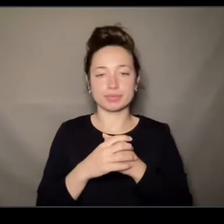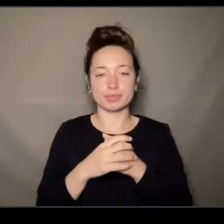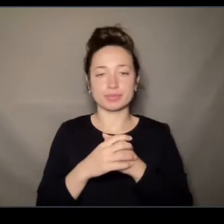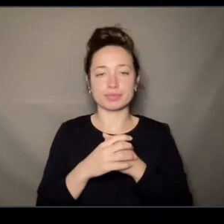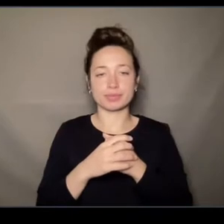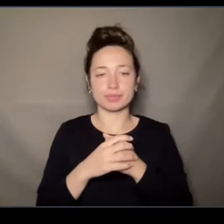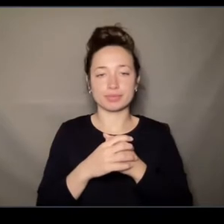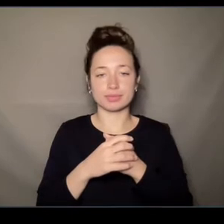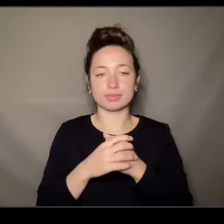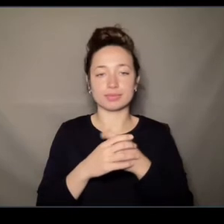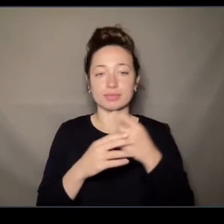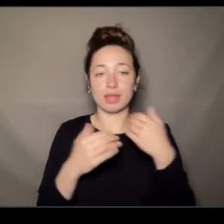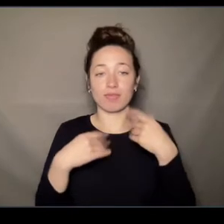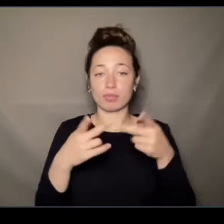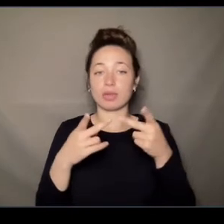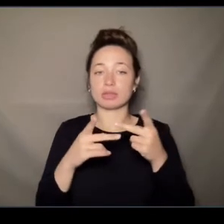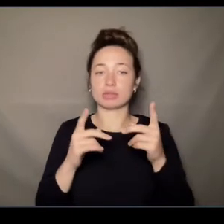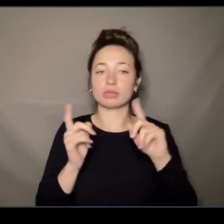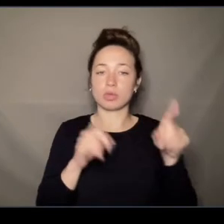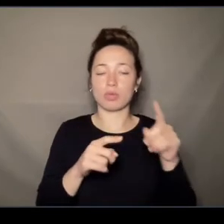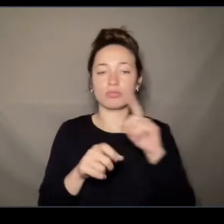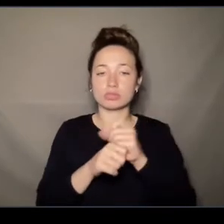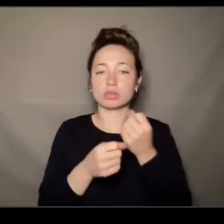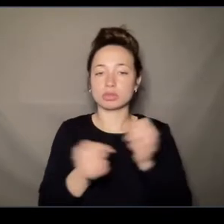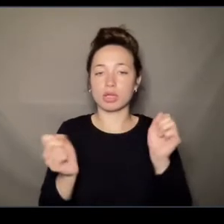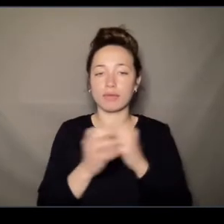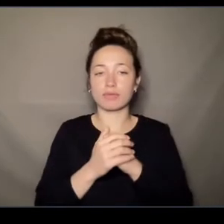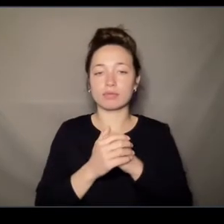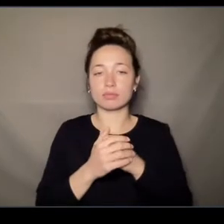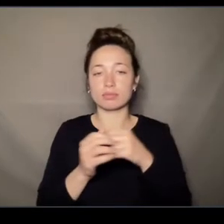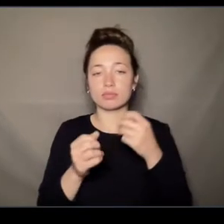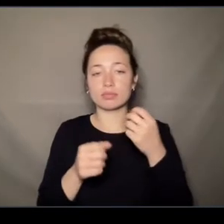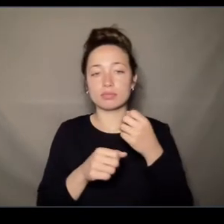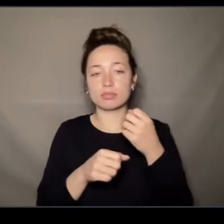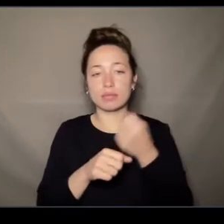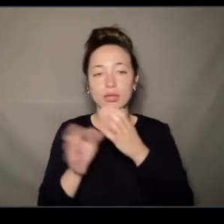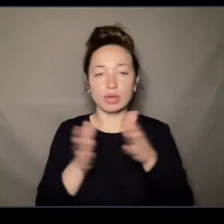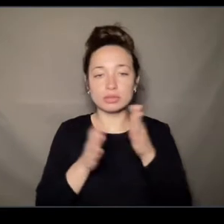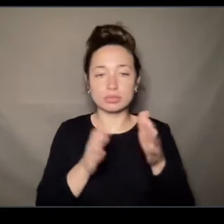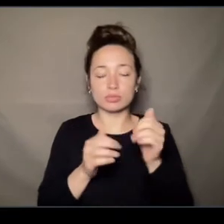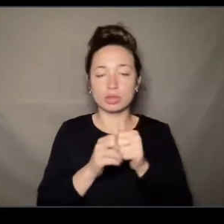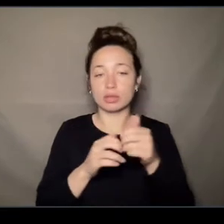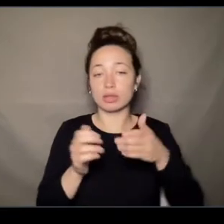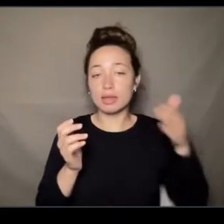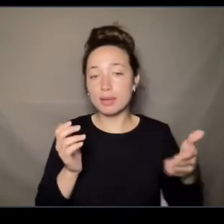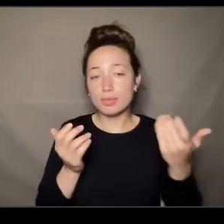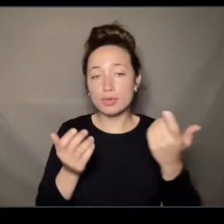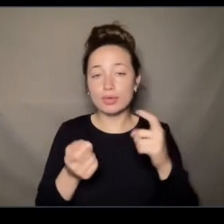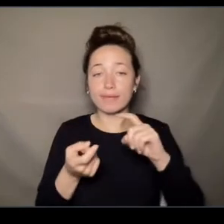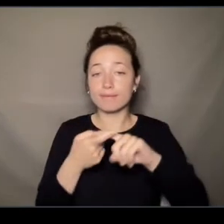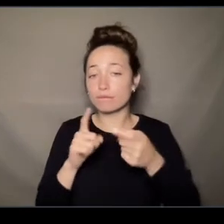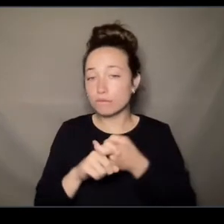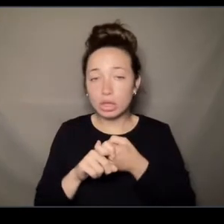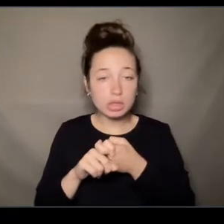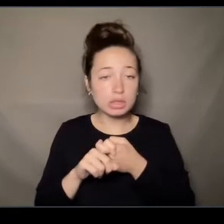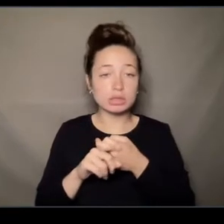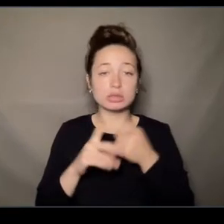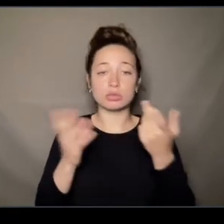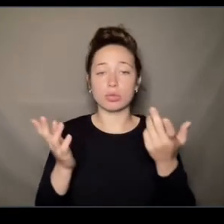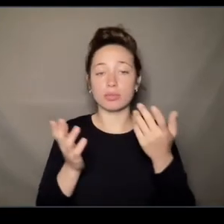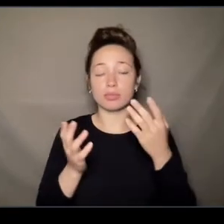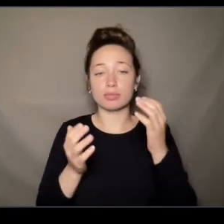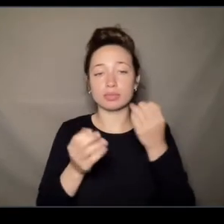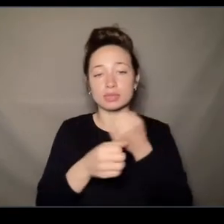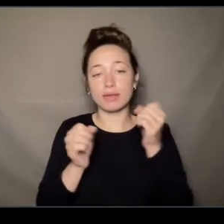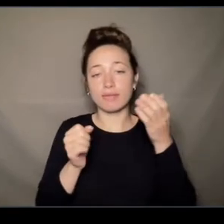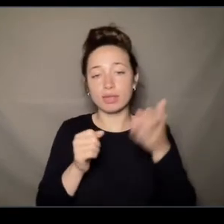can pick up 911 and they have a place to go that's safe. You can make arrangements with a neighbor or a friend so they can